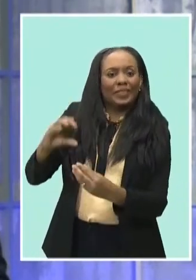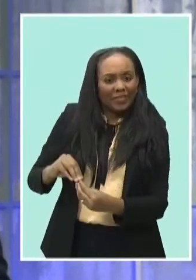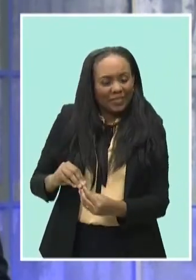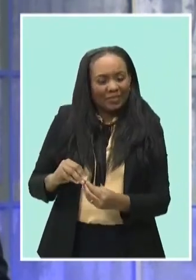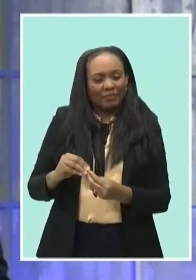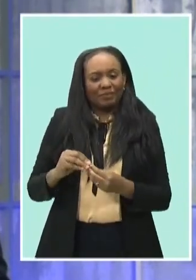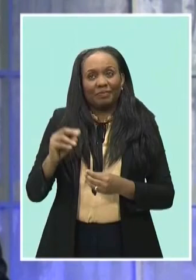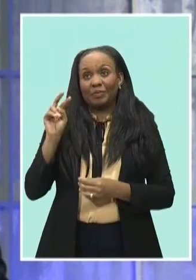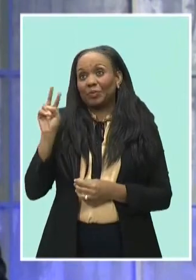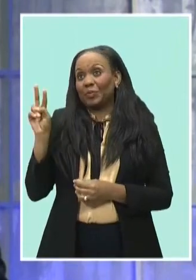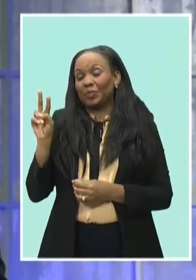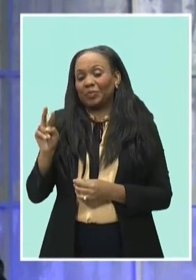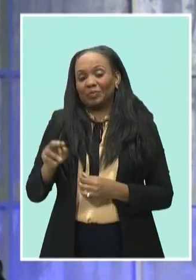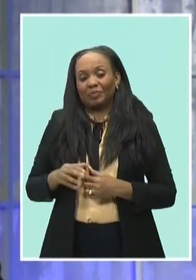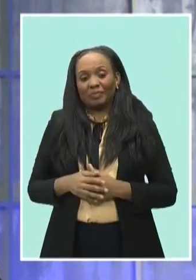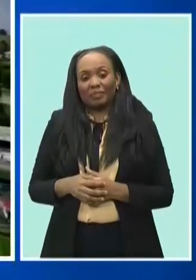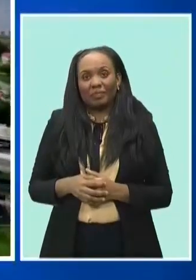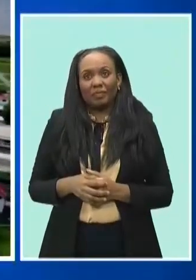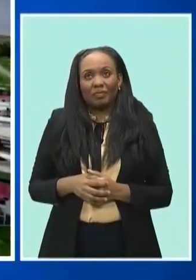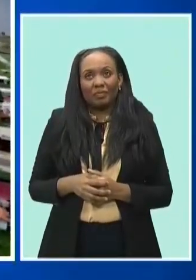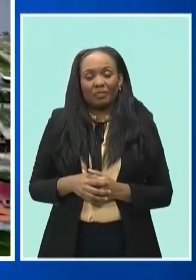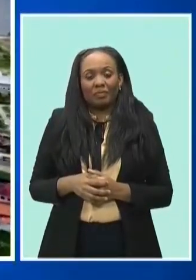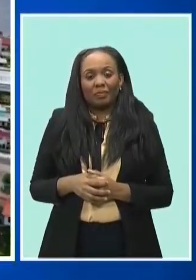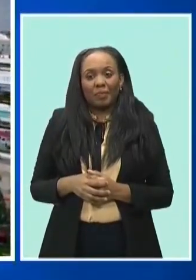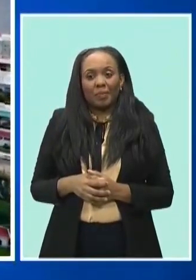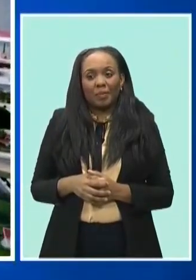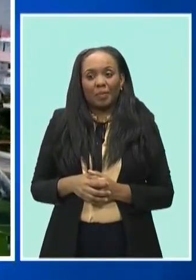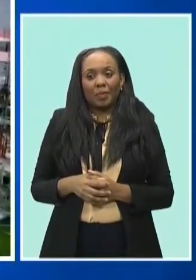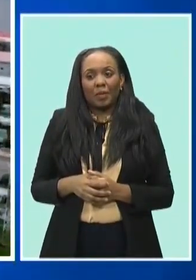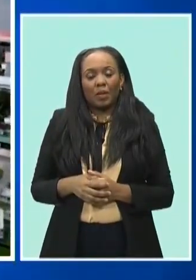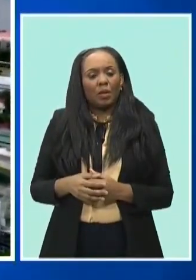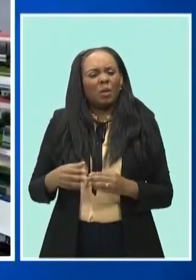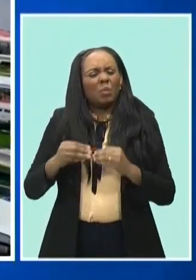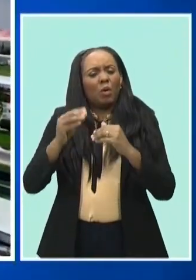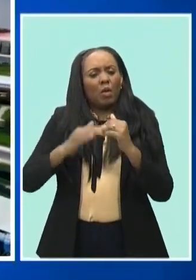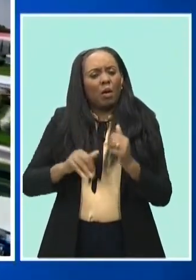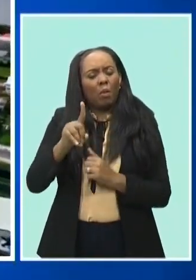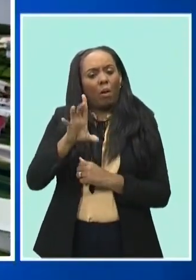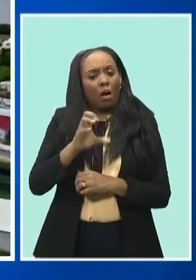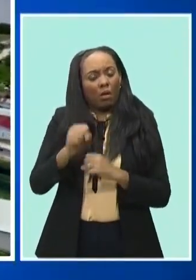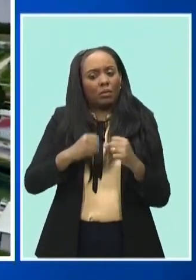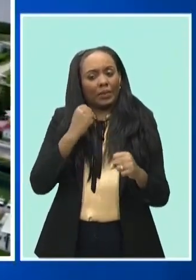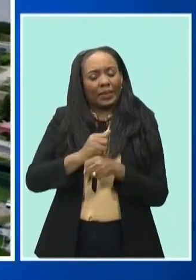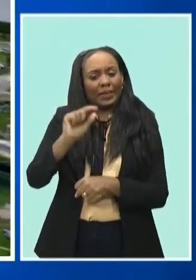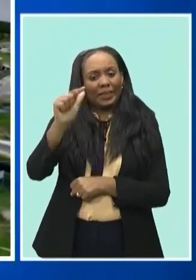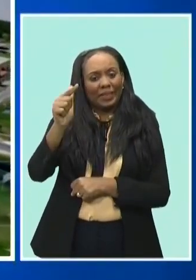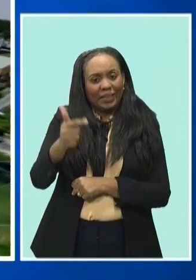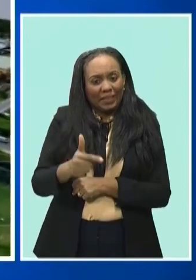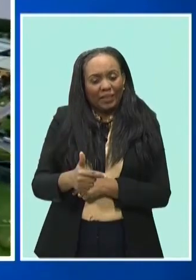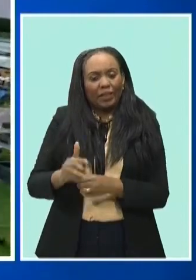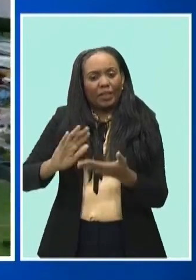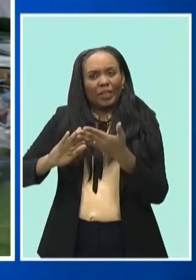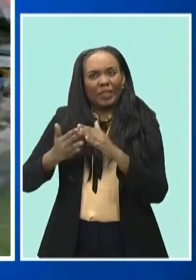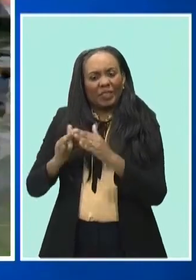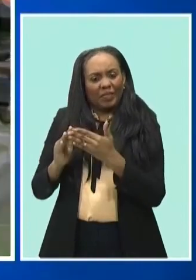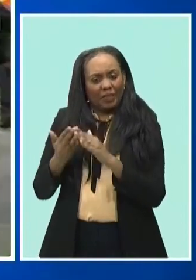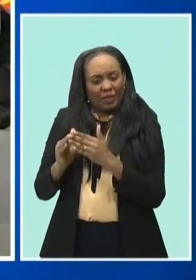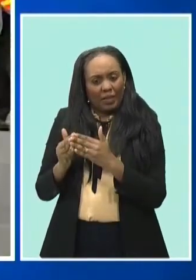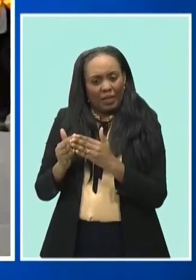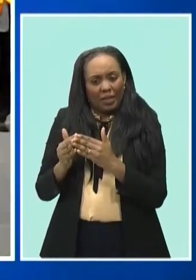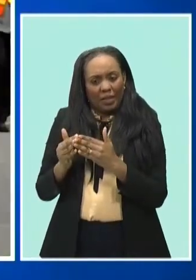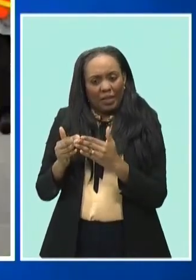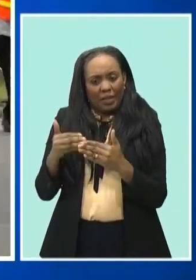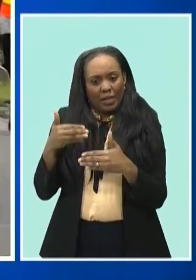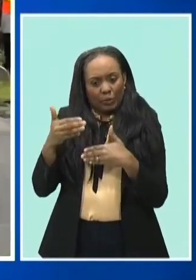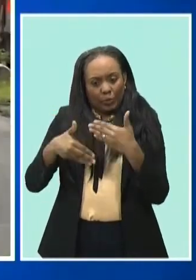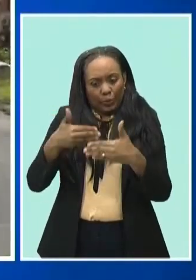HGP-TV report. More than a century and a half later, this vibrant East Coast village has moved in many directions, but none of